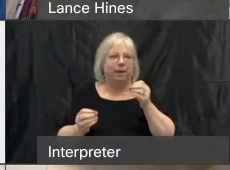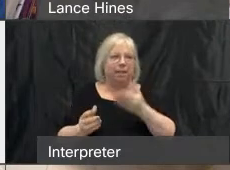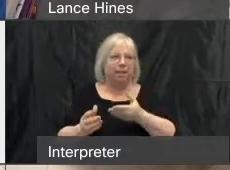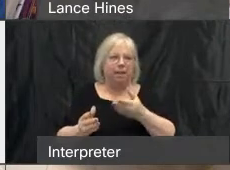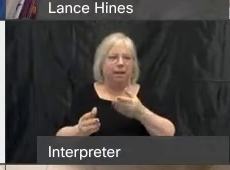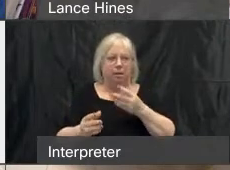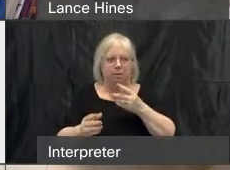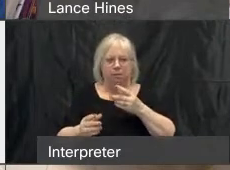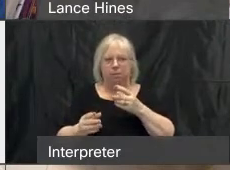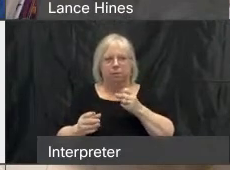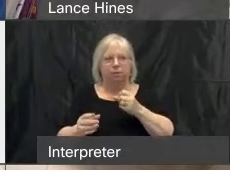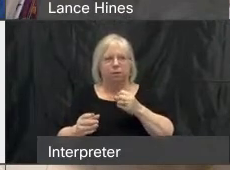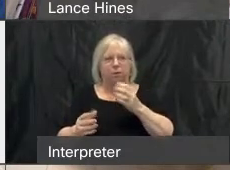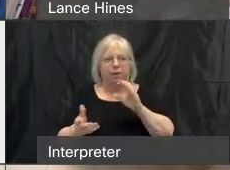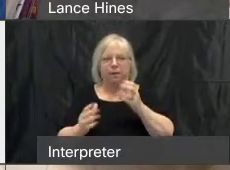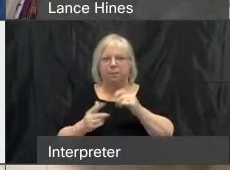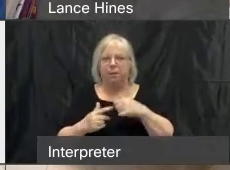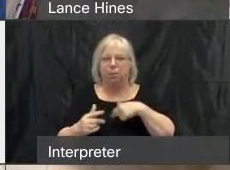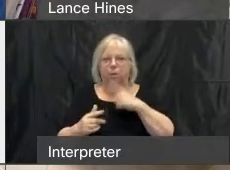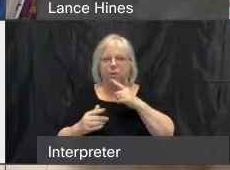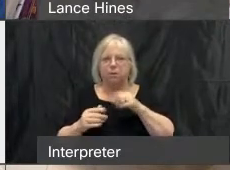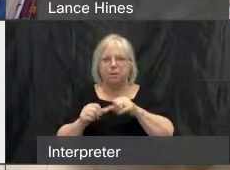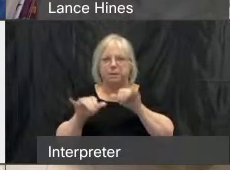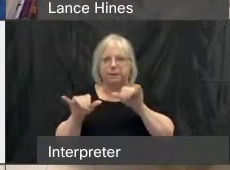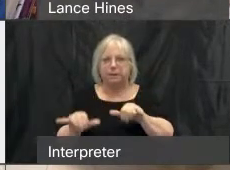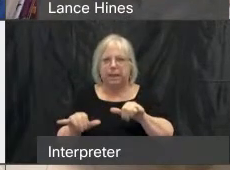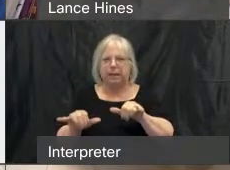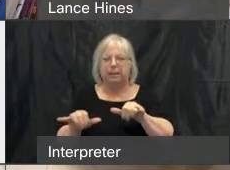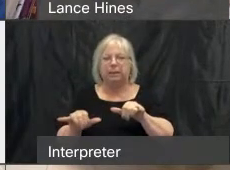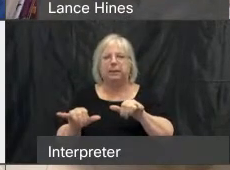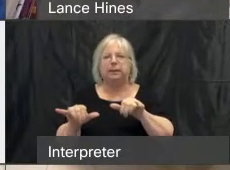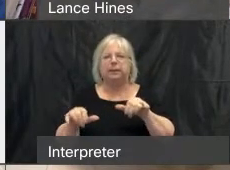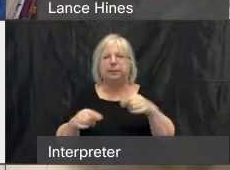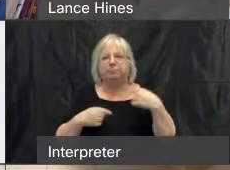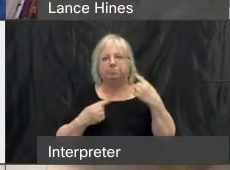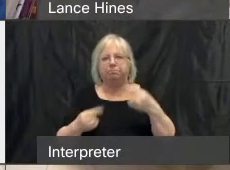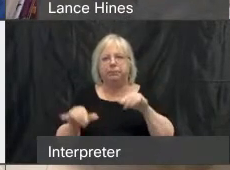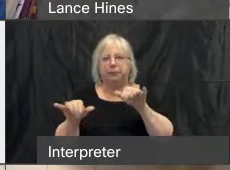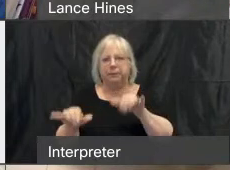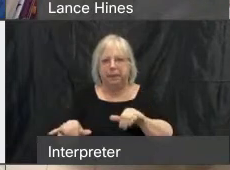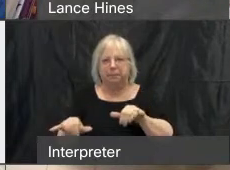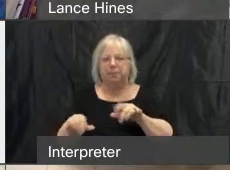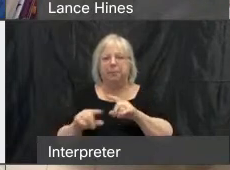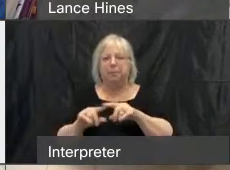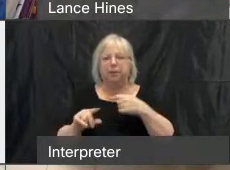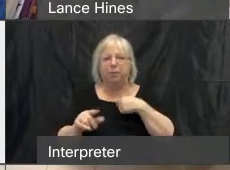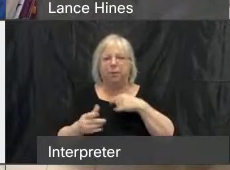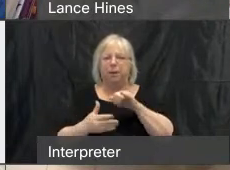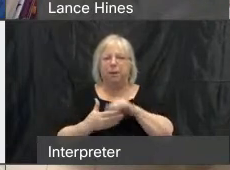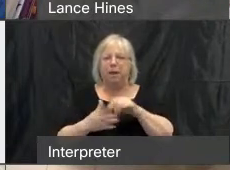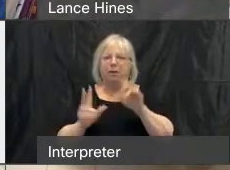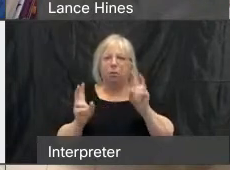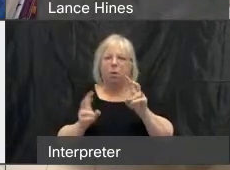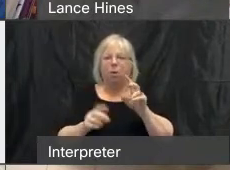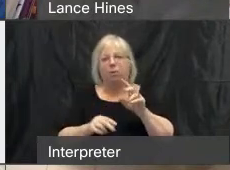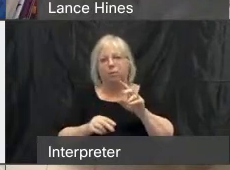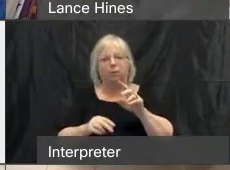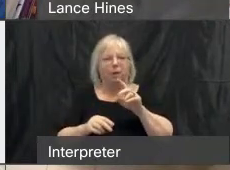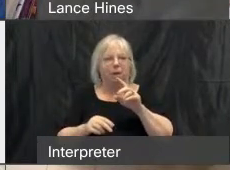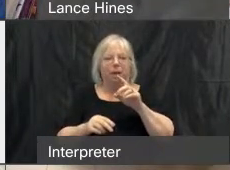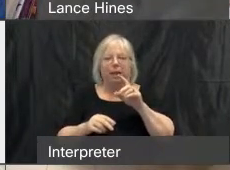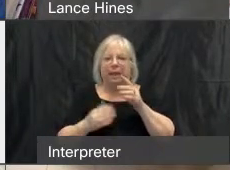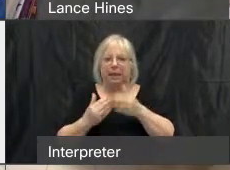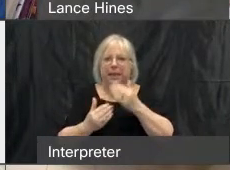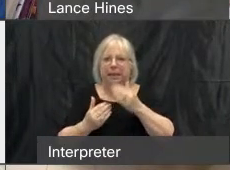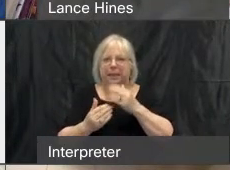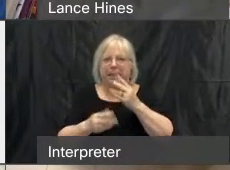of the neighborhoods. It seems like we're status quo. But to me, that's low-hanging fruit. And we could go through and clean up